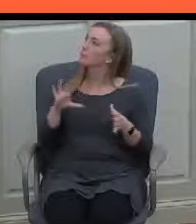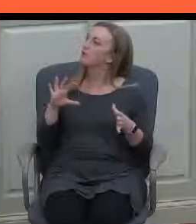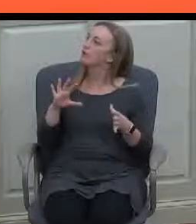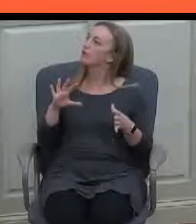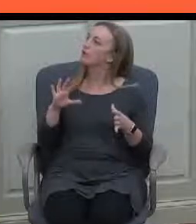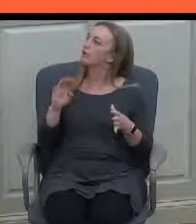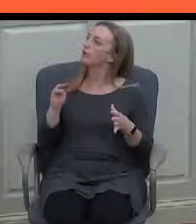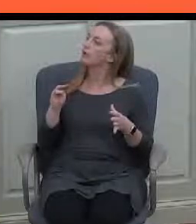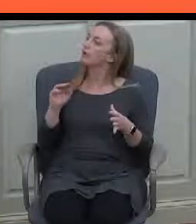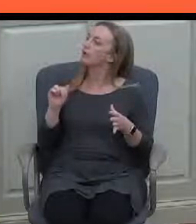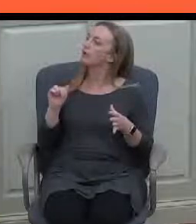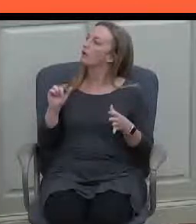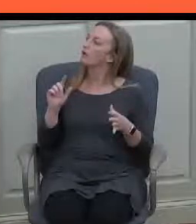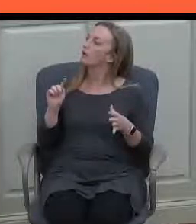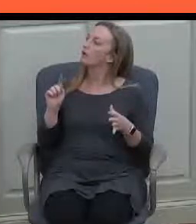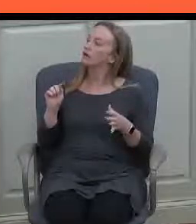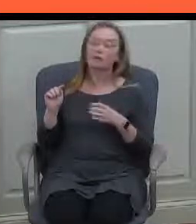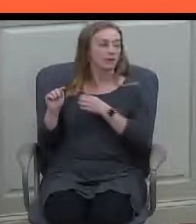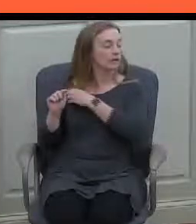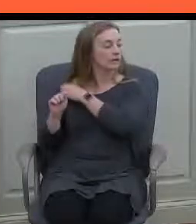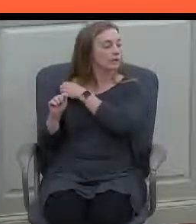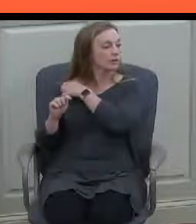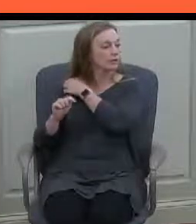problem on the slide deck, maybe.